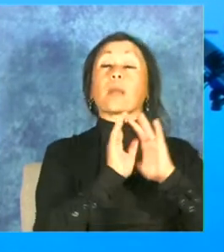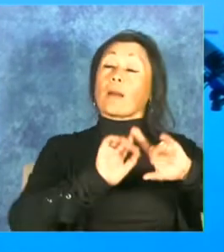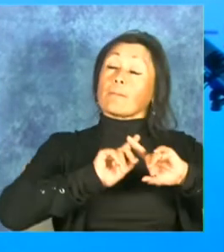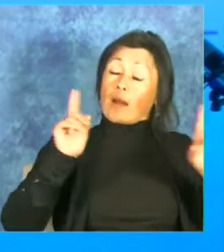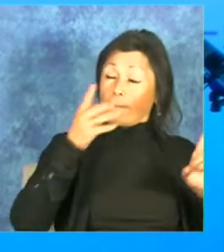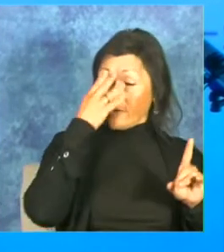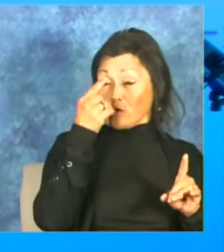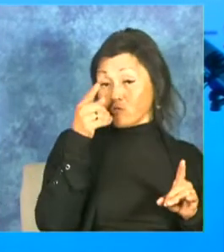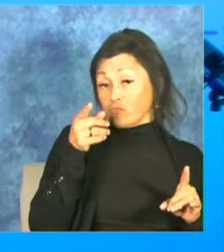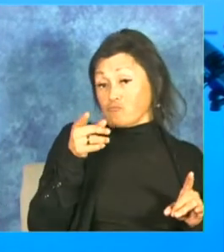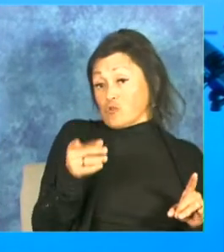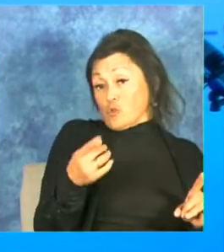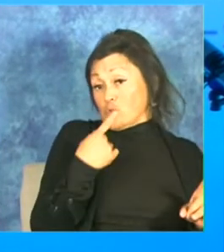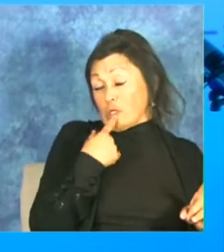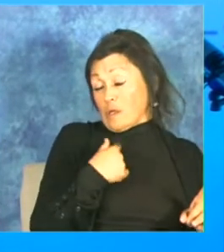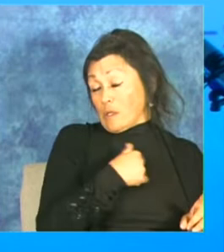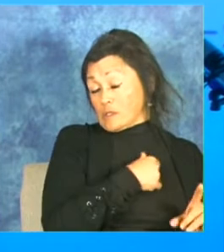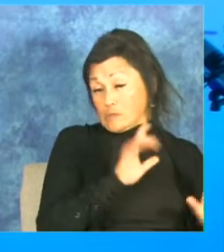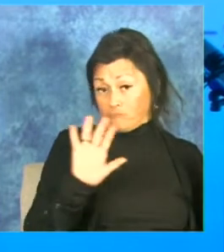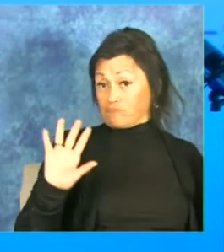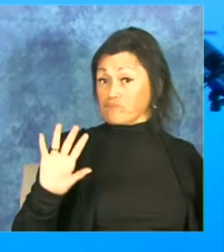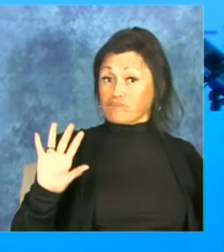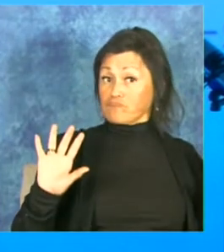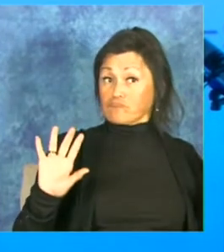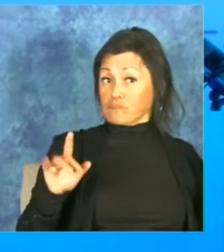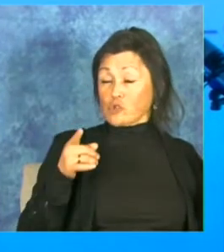But because you say so,